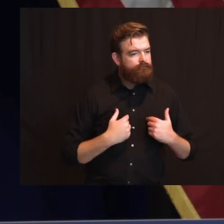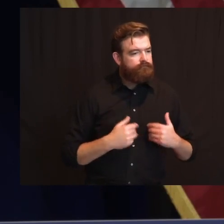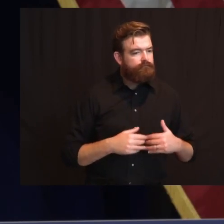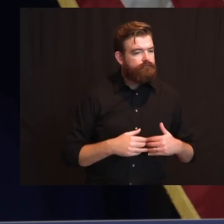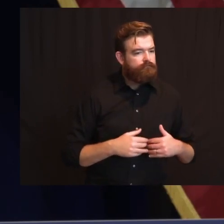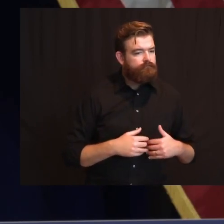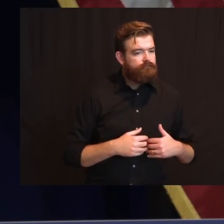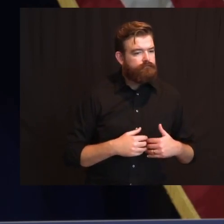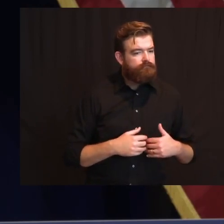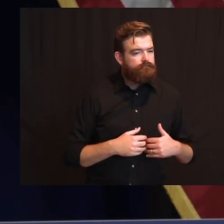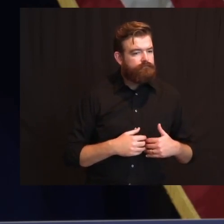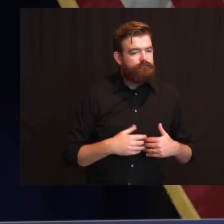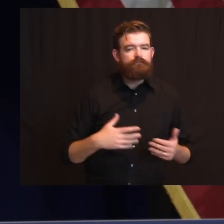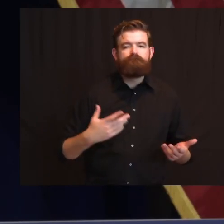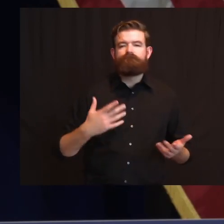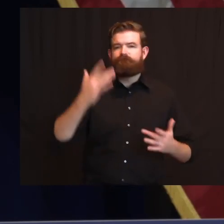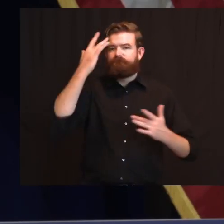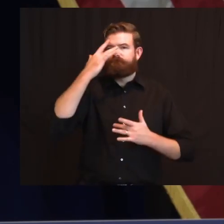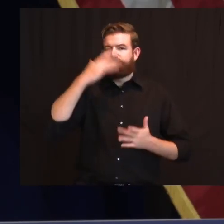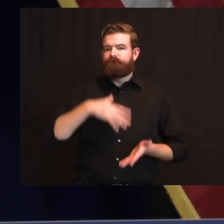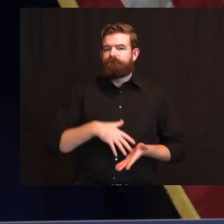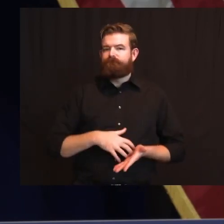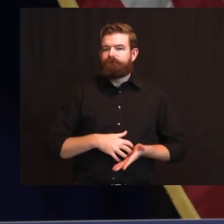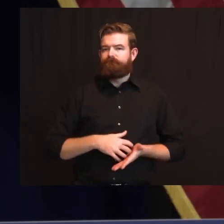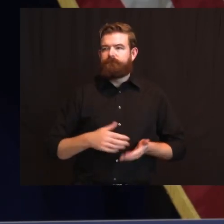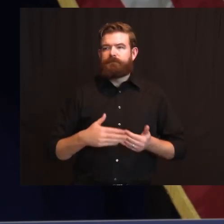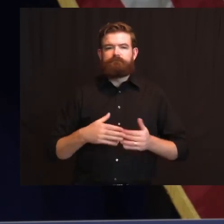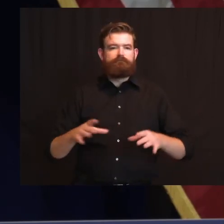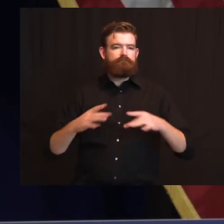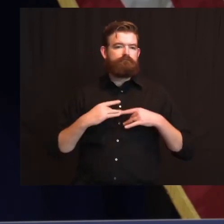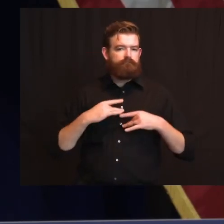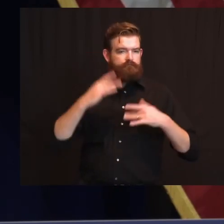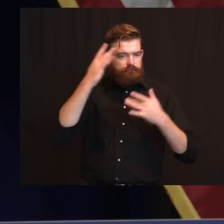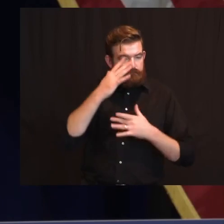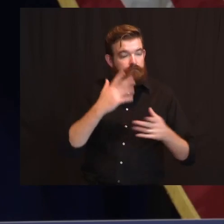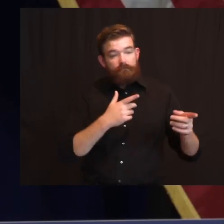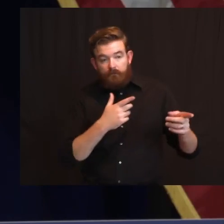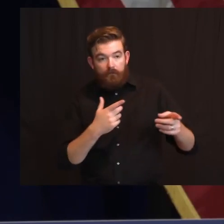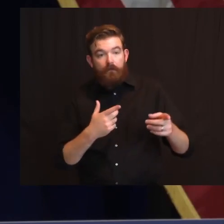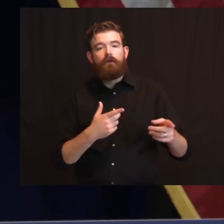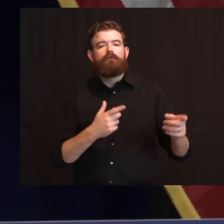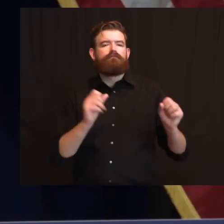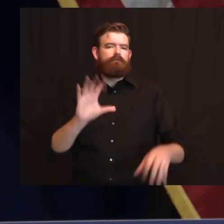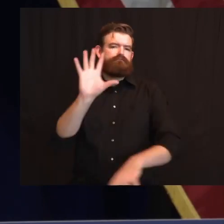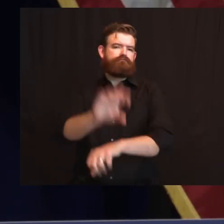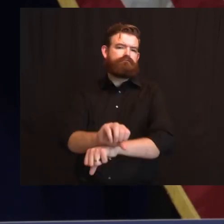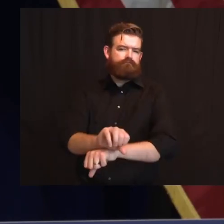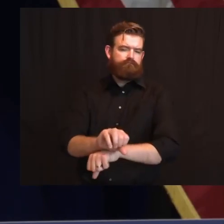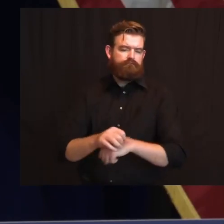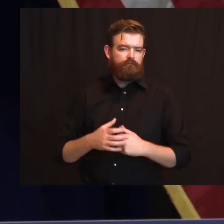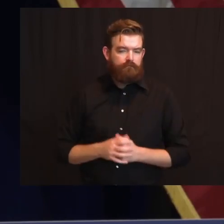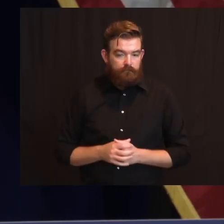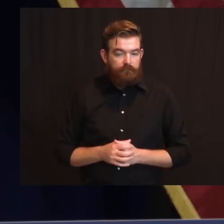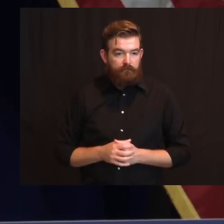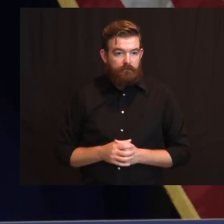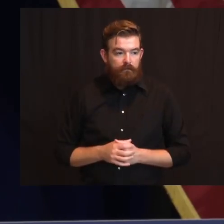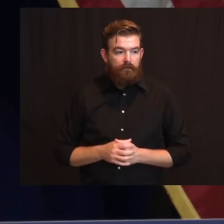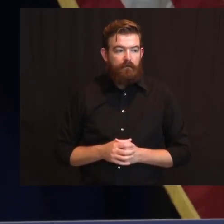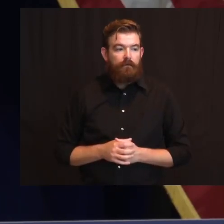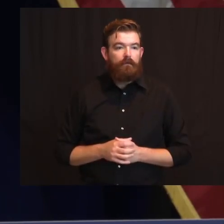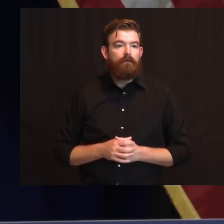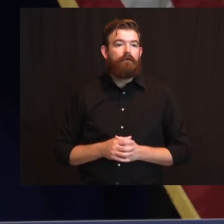do courtesy appointments and find other ways to do that. But people do not need to go anywhere to set an appointment. We'll roll out the